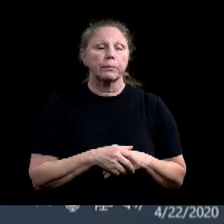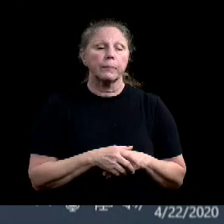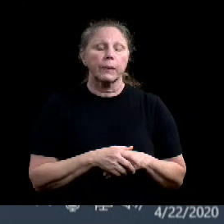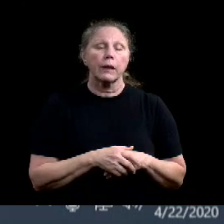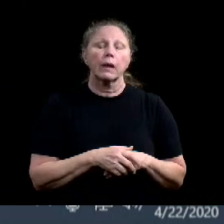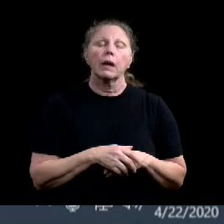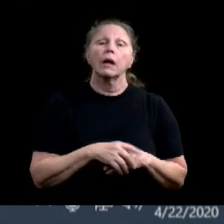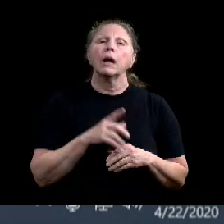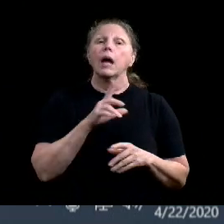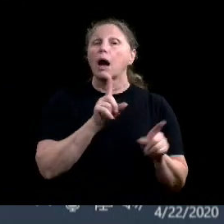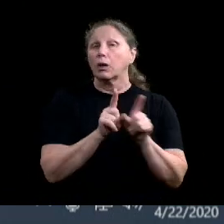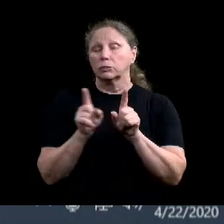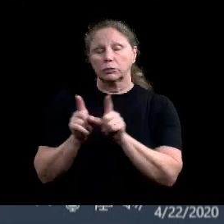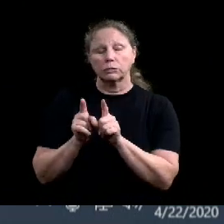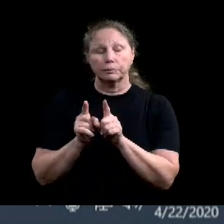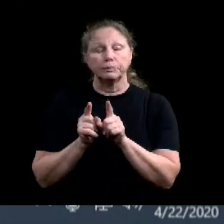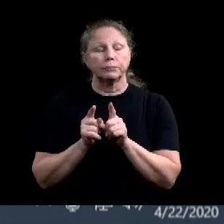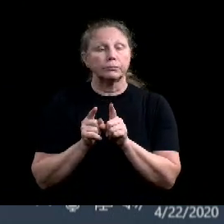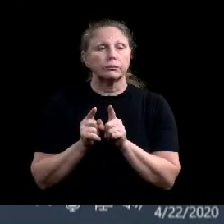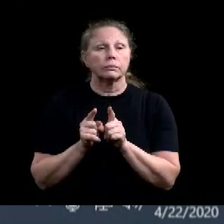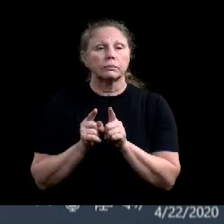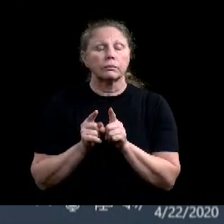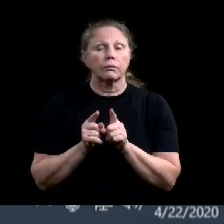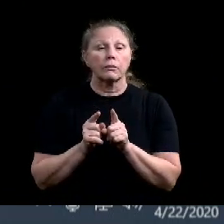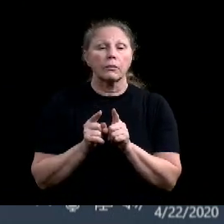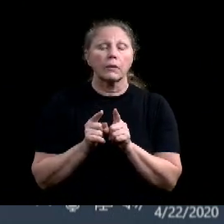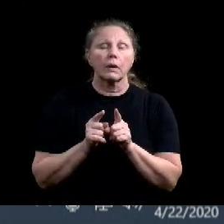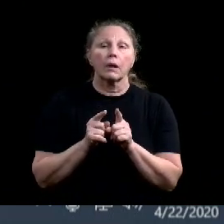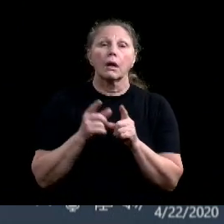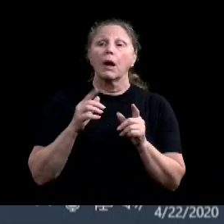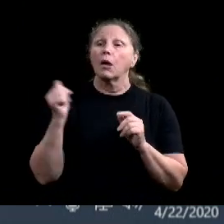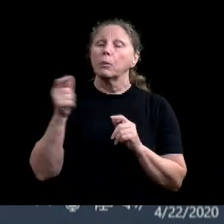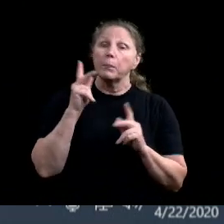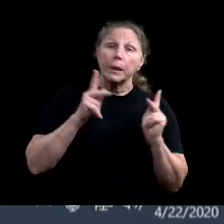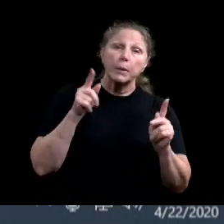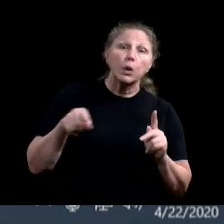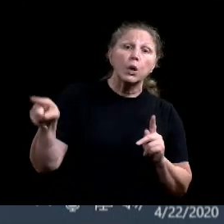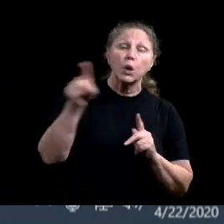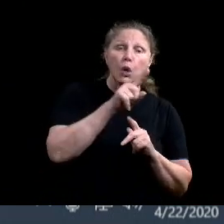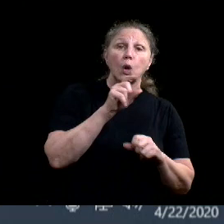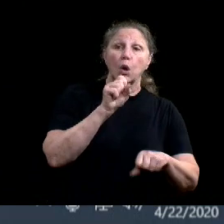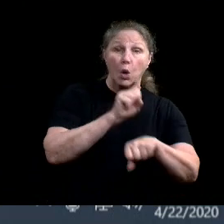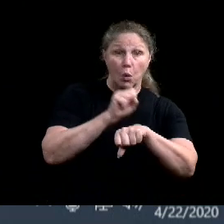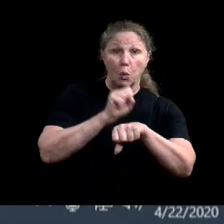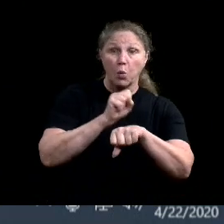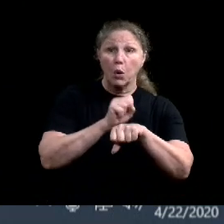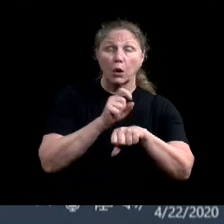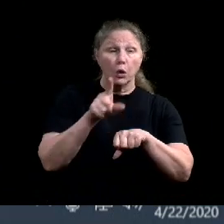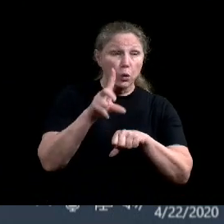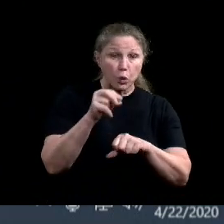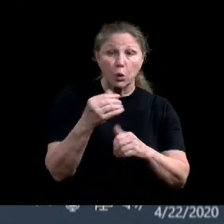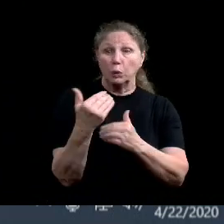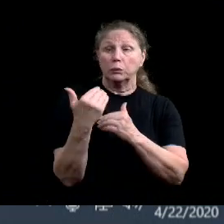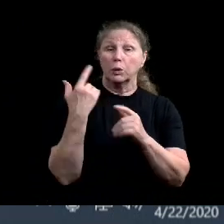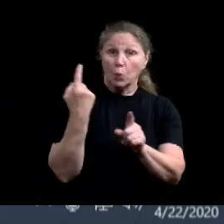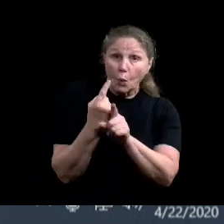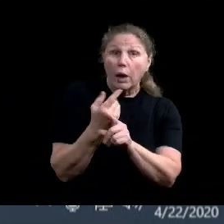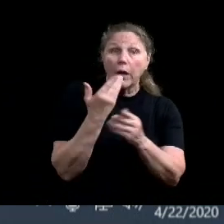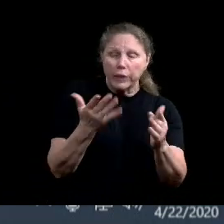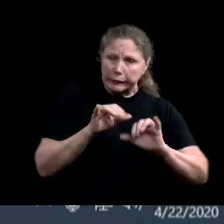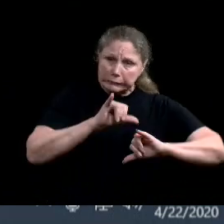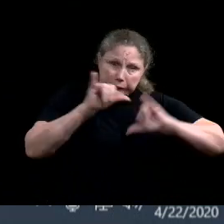is owed to all those who have acted responsible and the shelter-in-place order that was issued several weeks